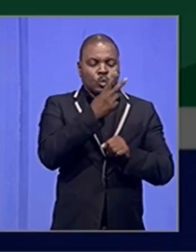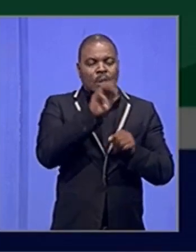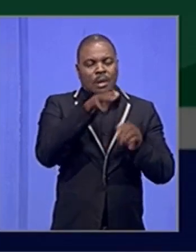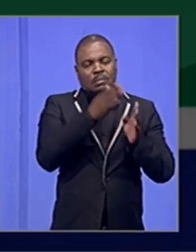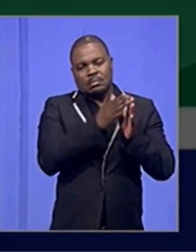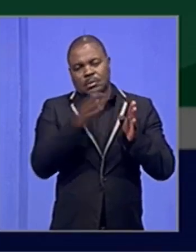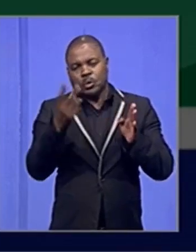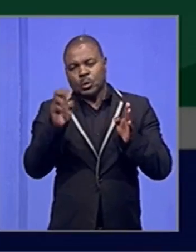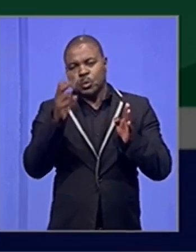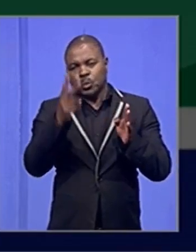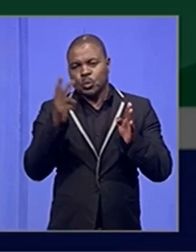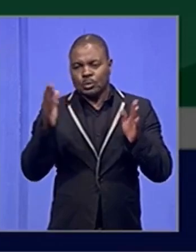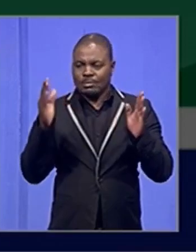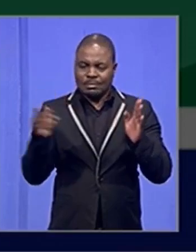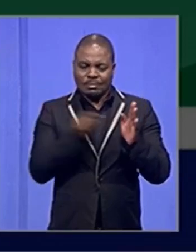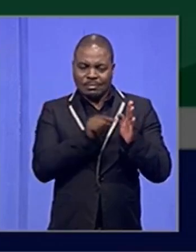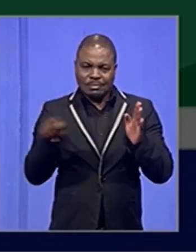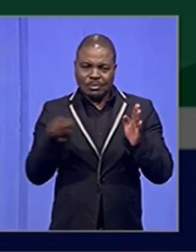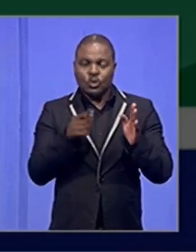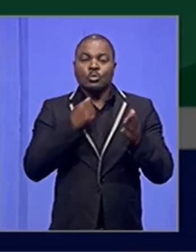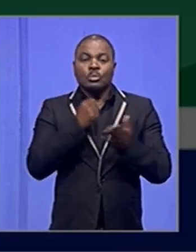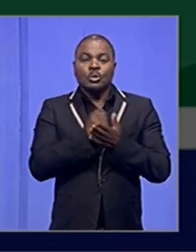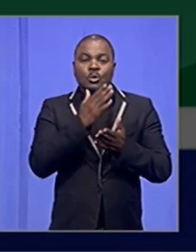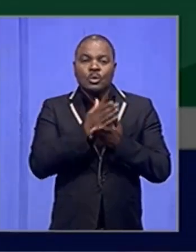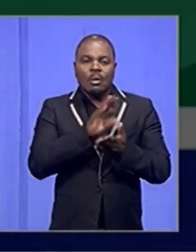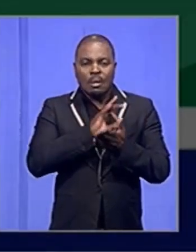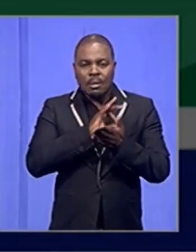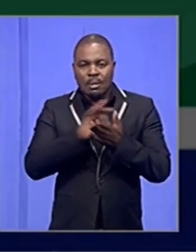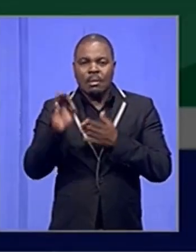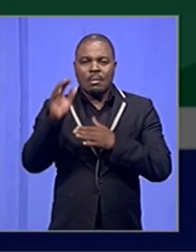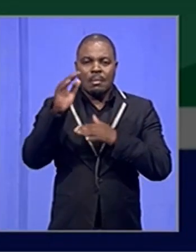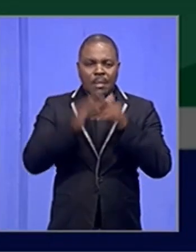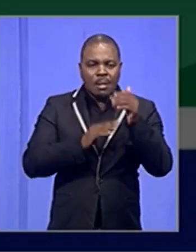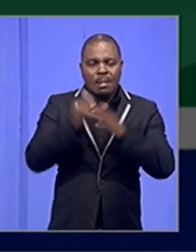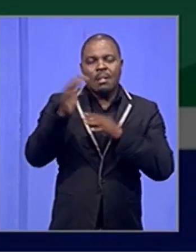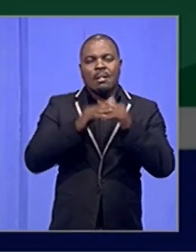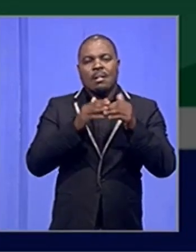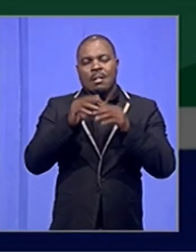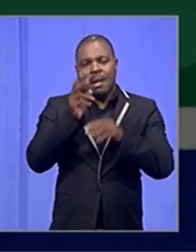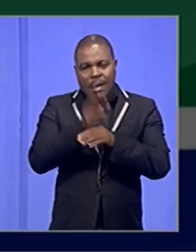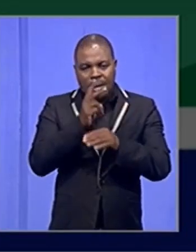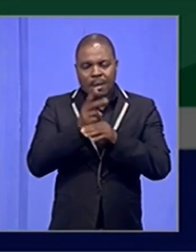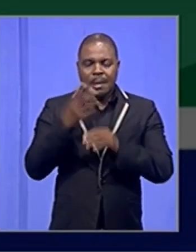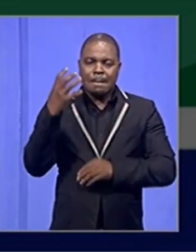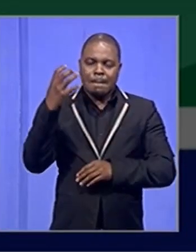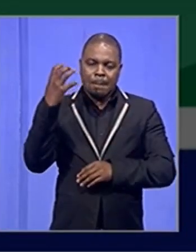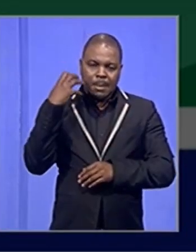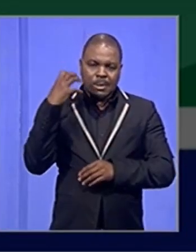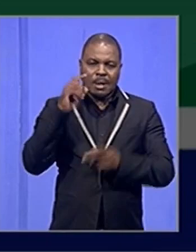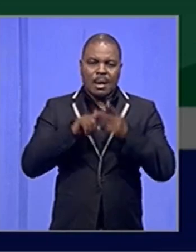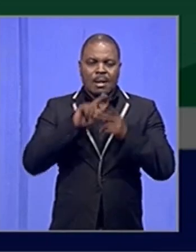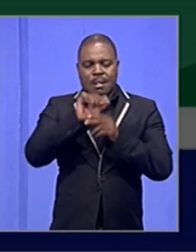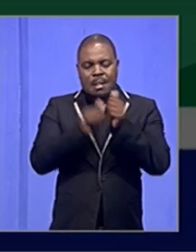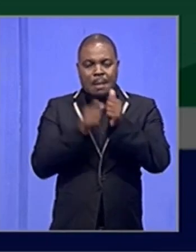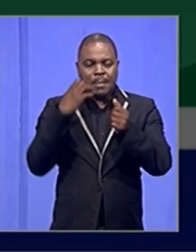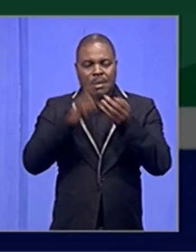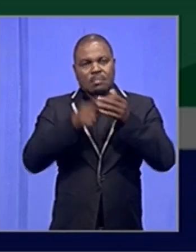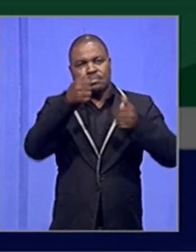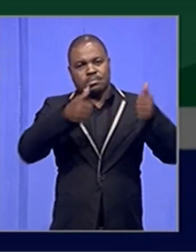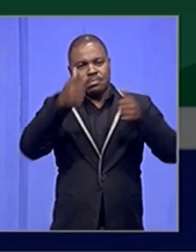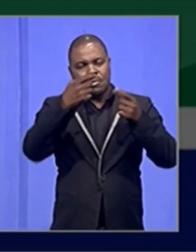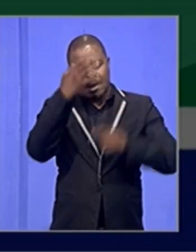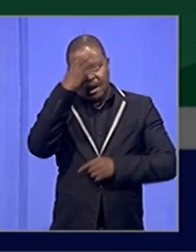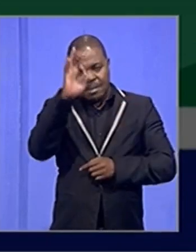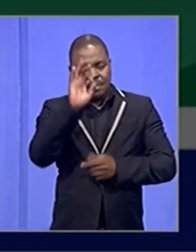le 2022 go mpsafatša le go tsošološa magae a ditona batlatša tona le balaodi kakaretšo makaleng